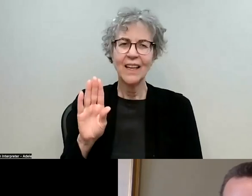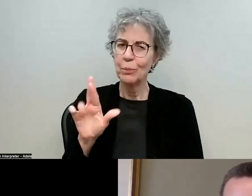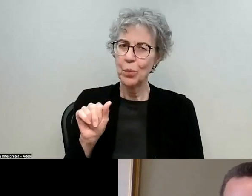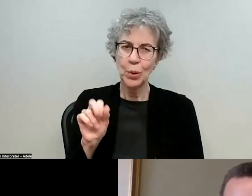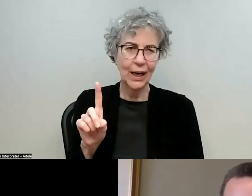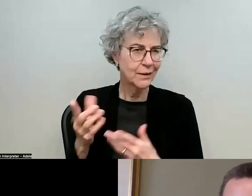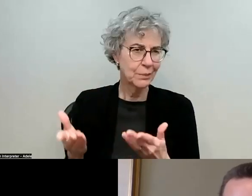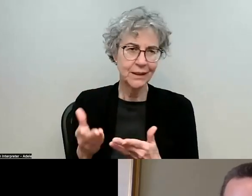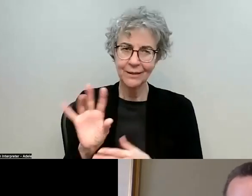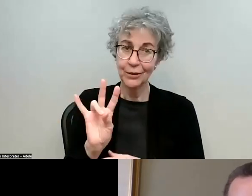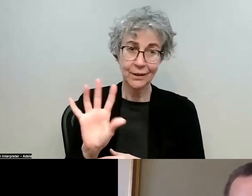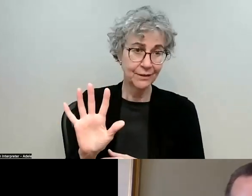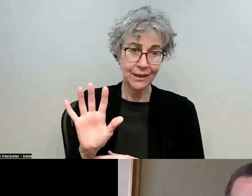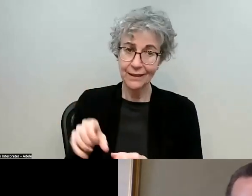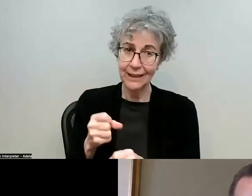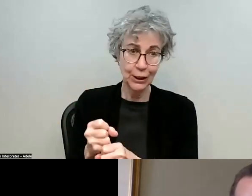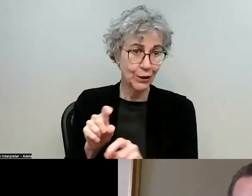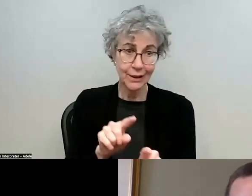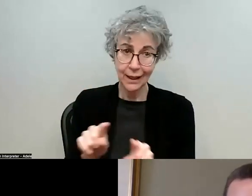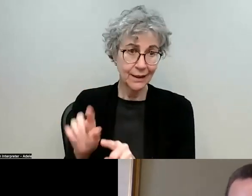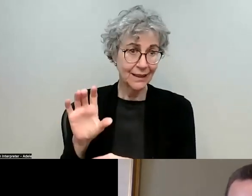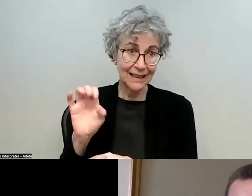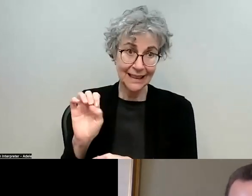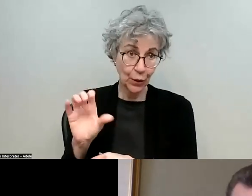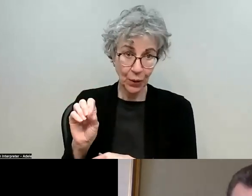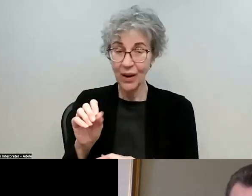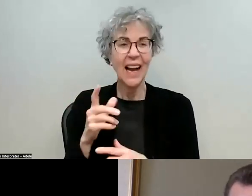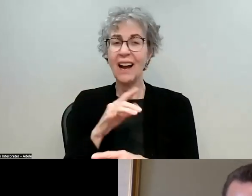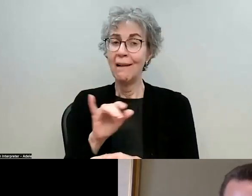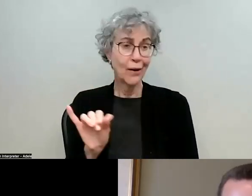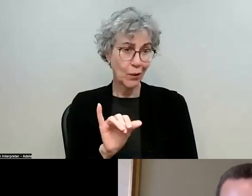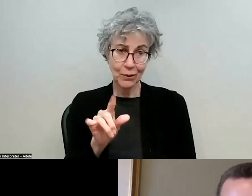that long, either as CEO or on this earth.